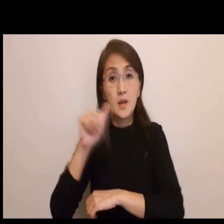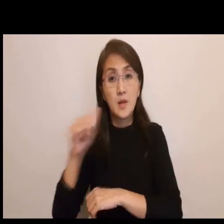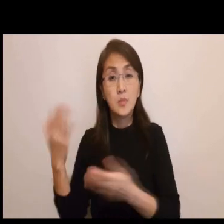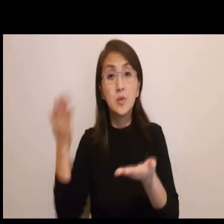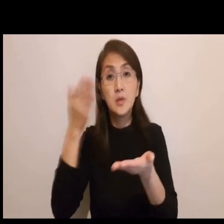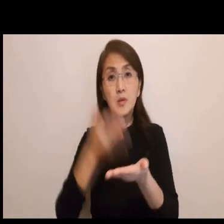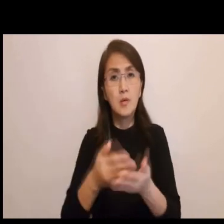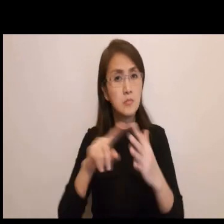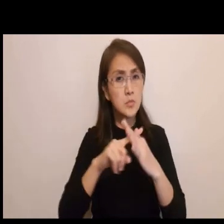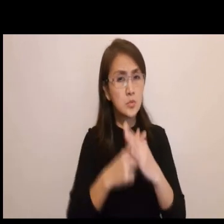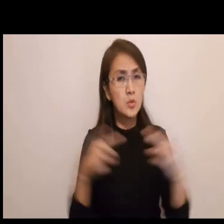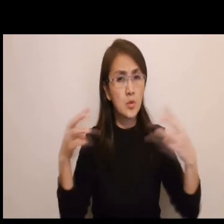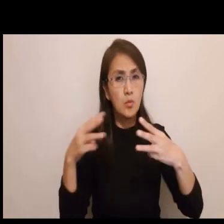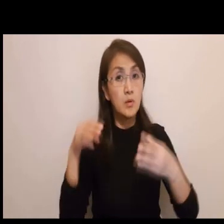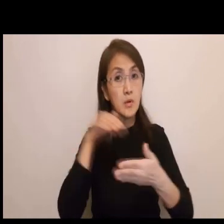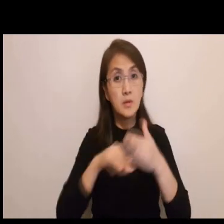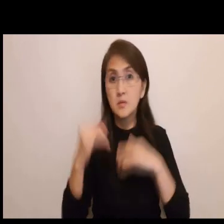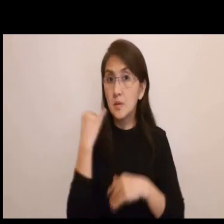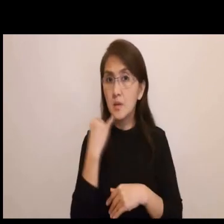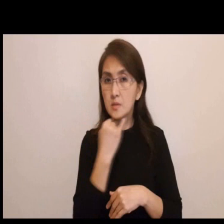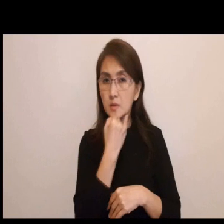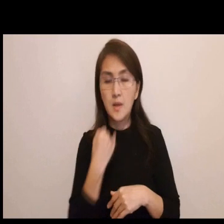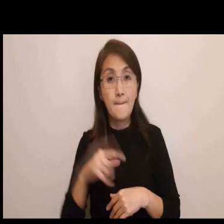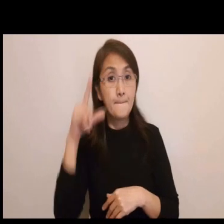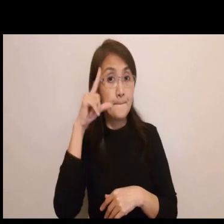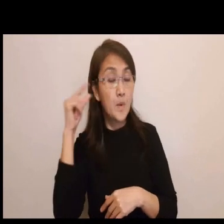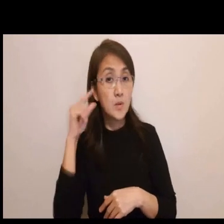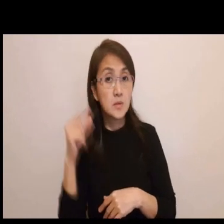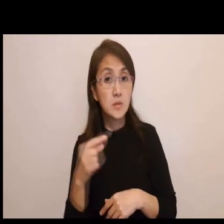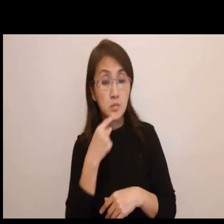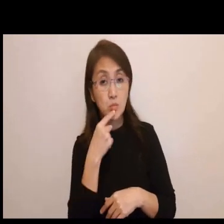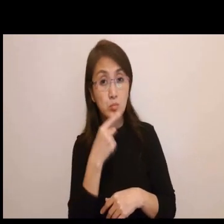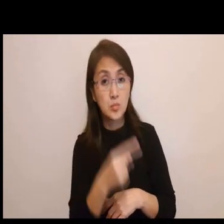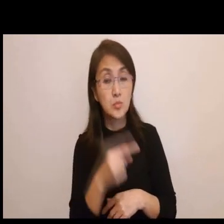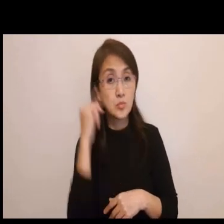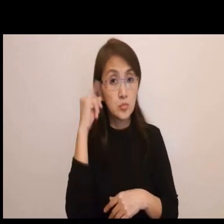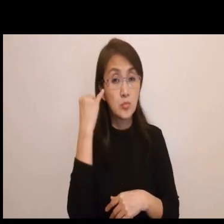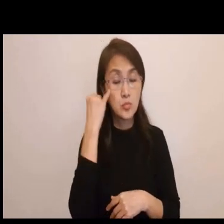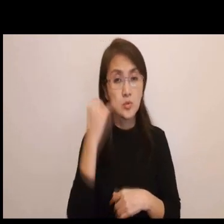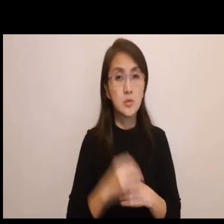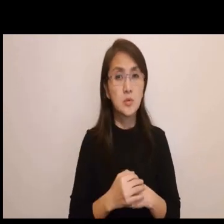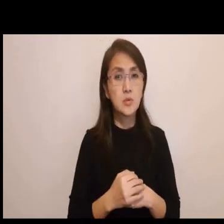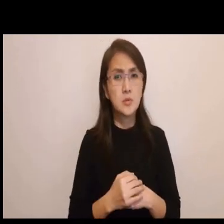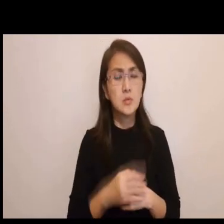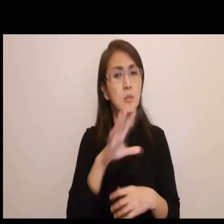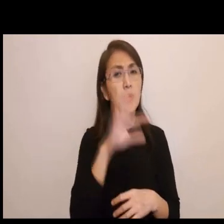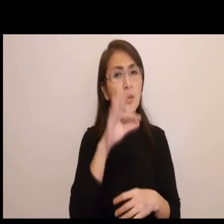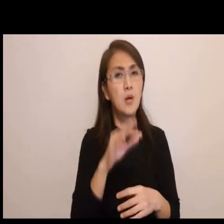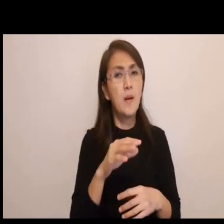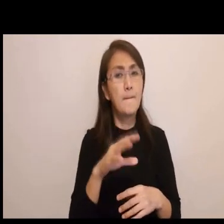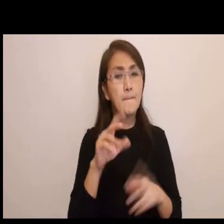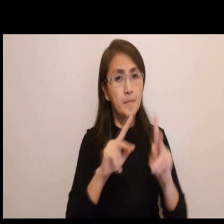In those days, Amalek came and waged war against Israel. Moses, therefore, said